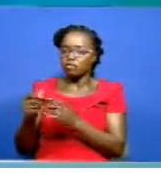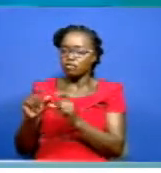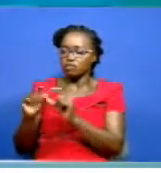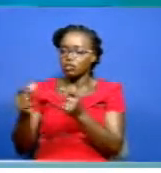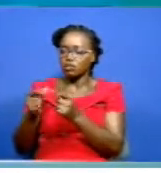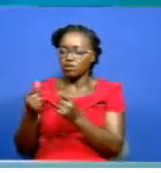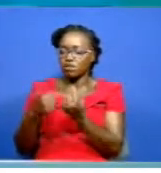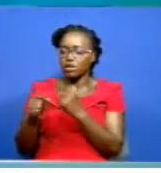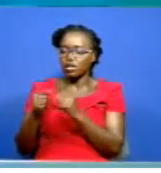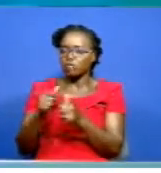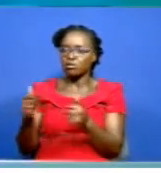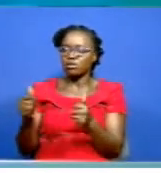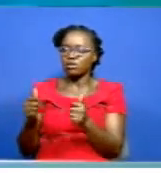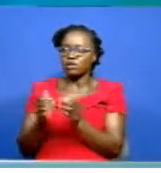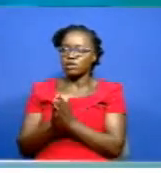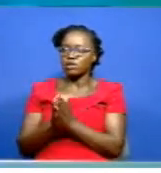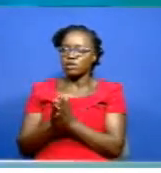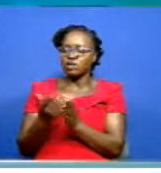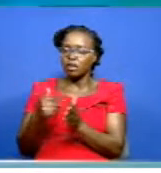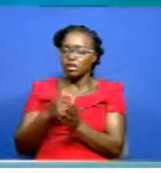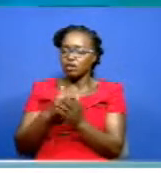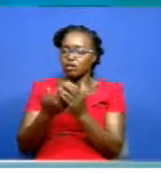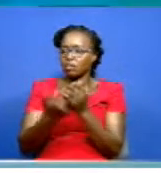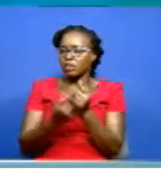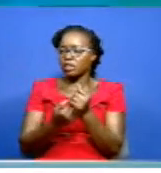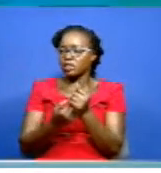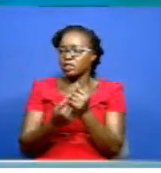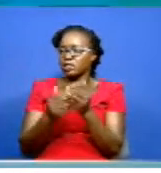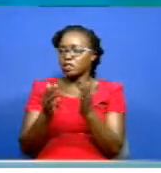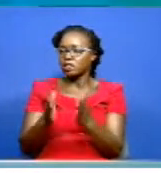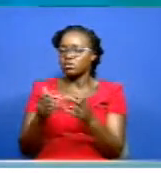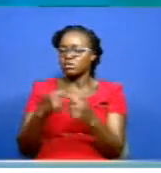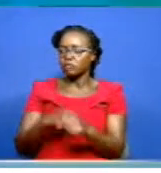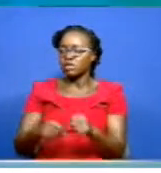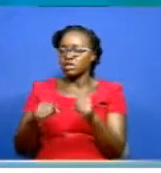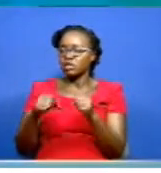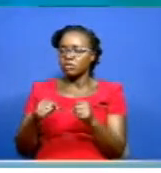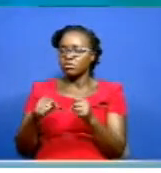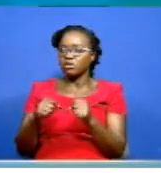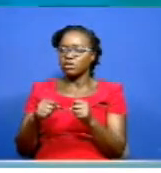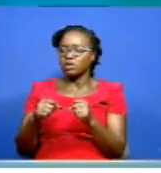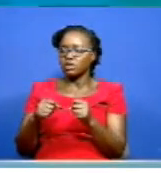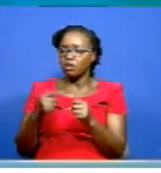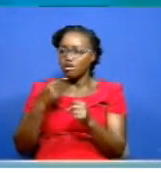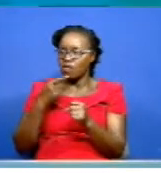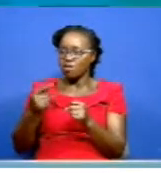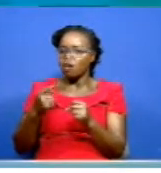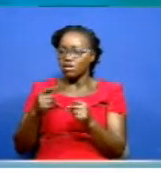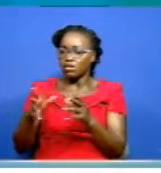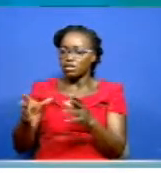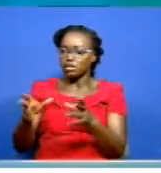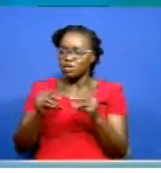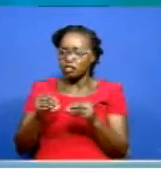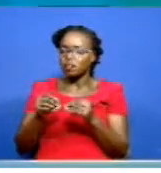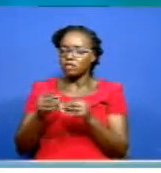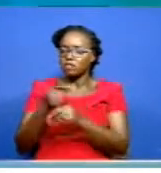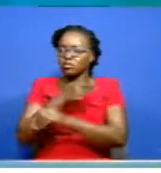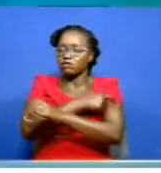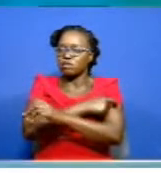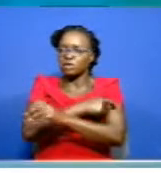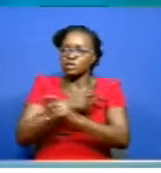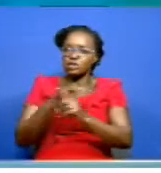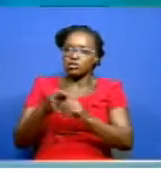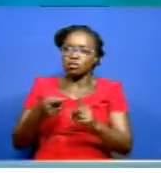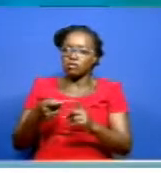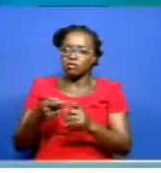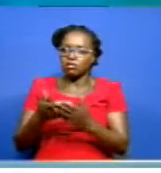proactive, and with our partners we are able to place an order and receive this vaccine from the Gavi